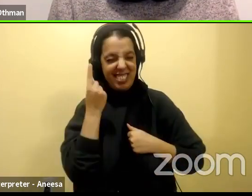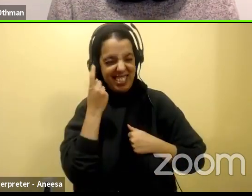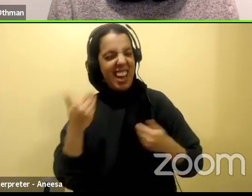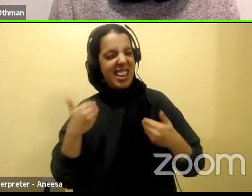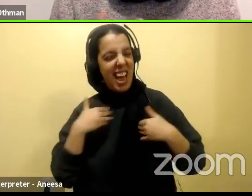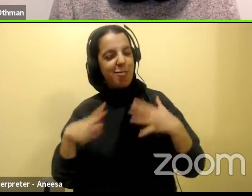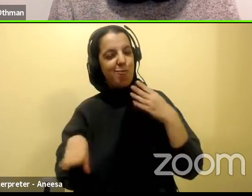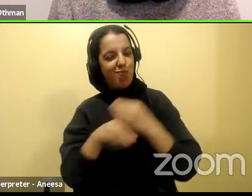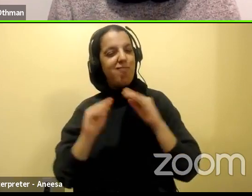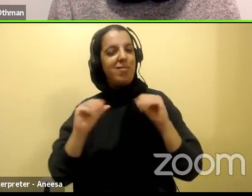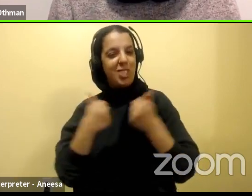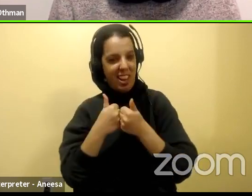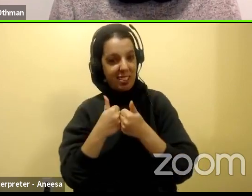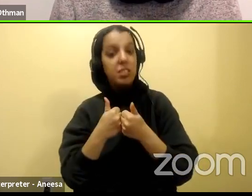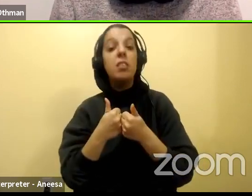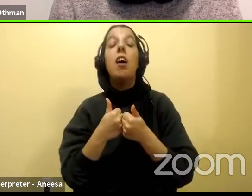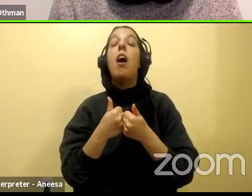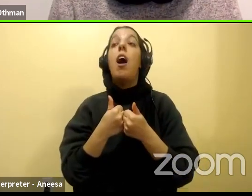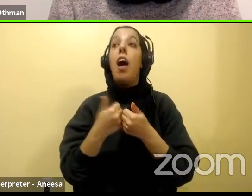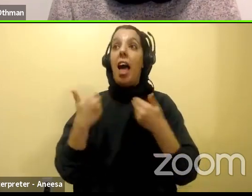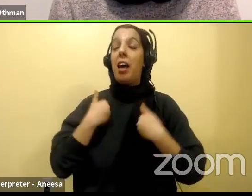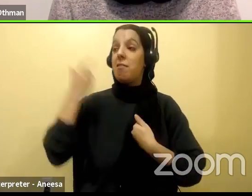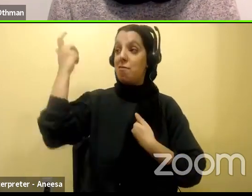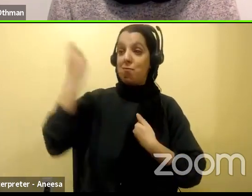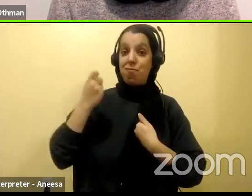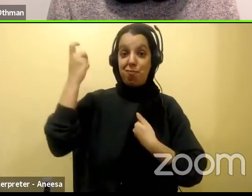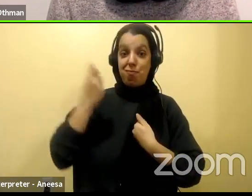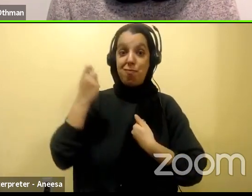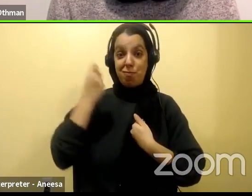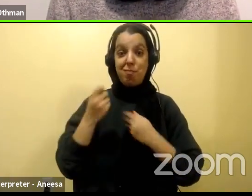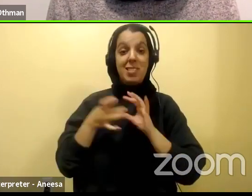we got disability needs and monthly income that we secured from the government.